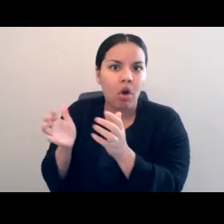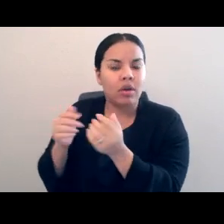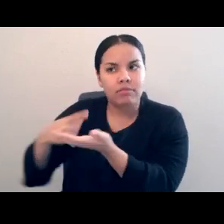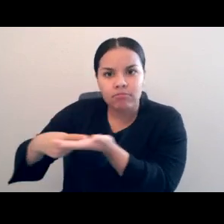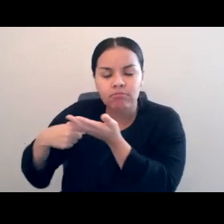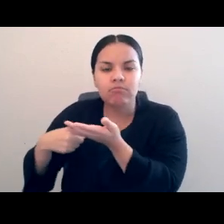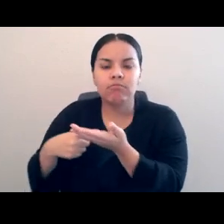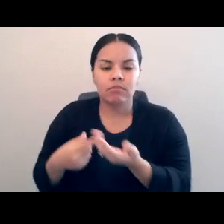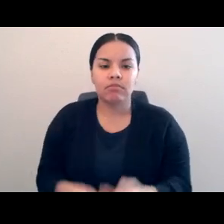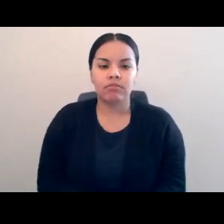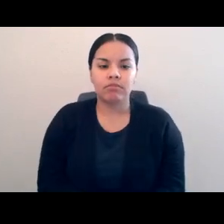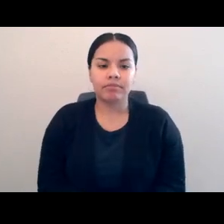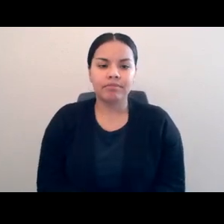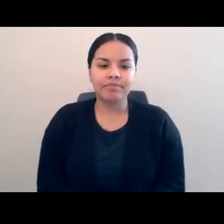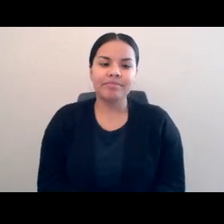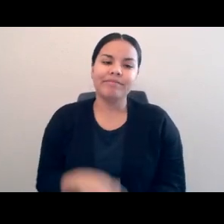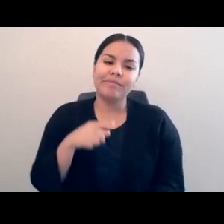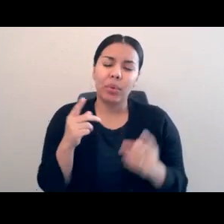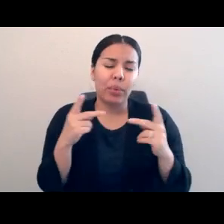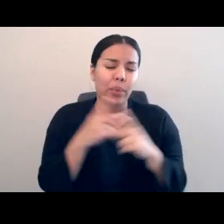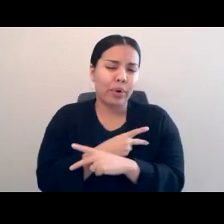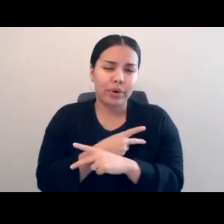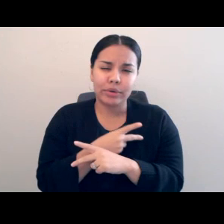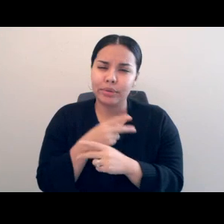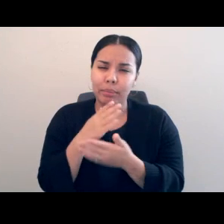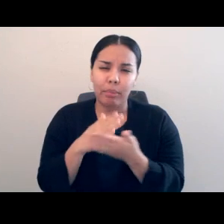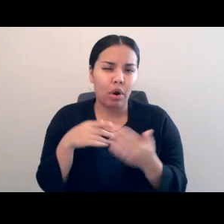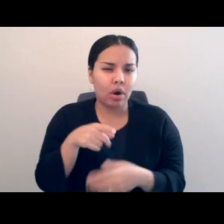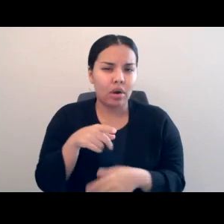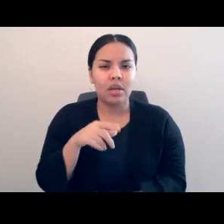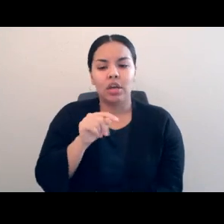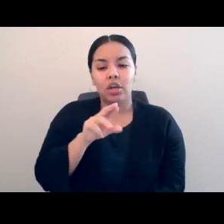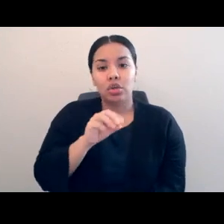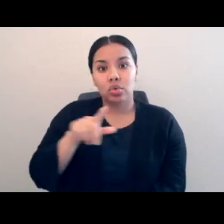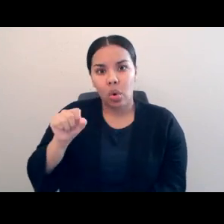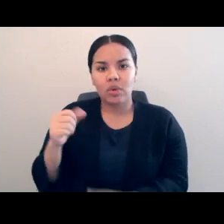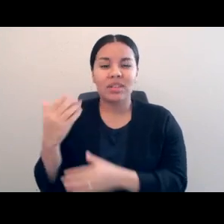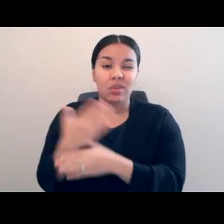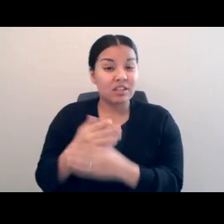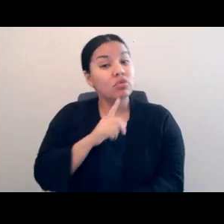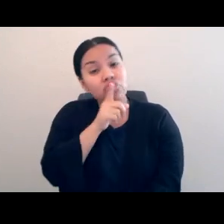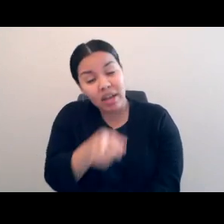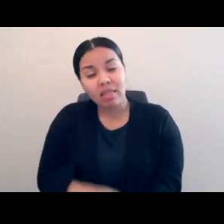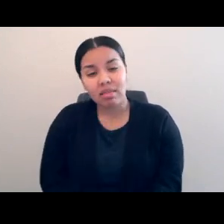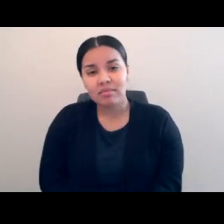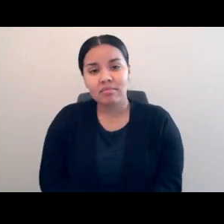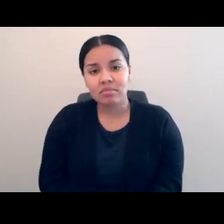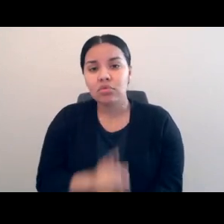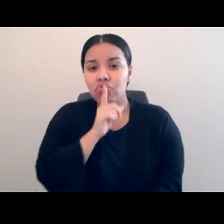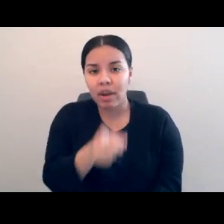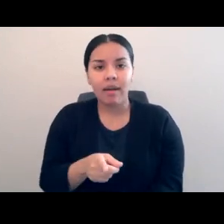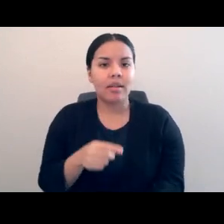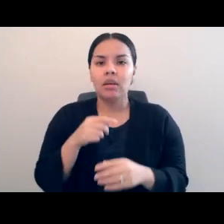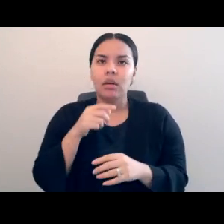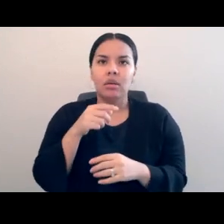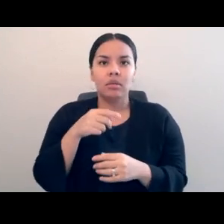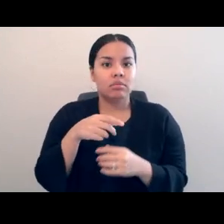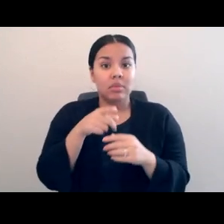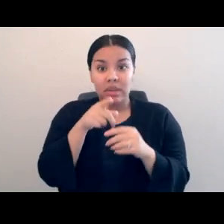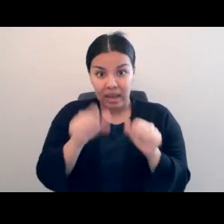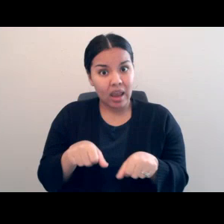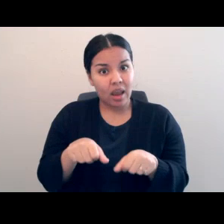Okay, so here is the worst part, trolls and harassment. It's real. It's not something you can just totally ignore.